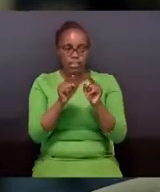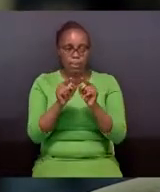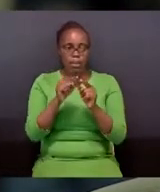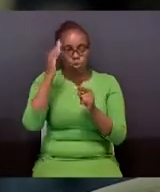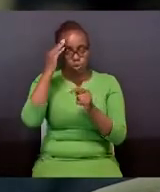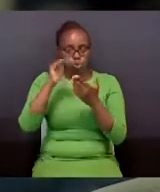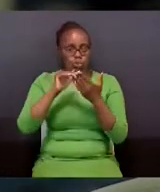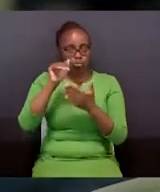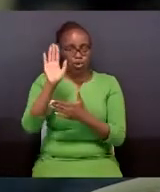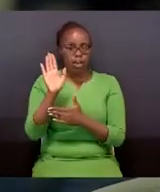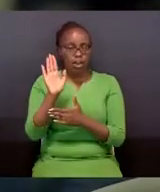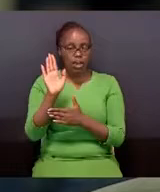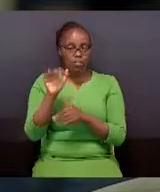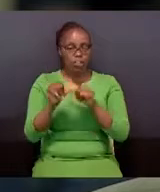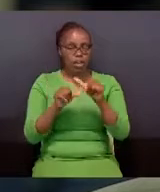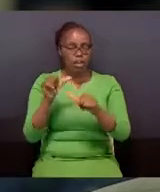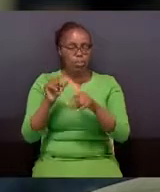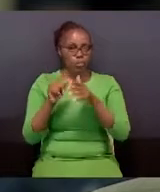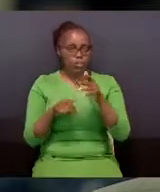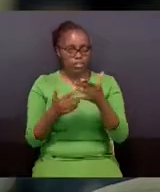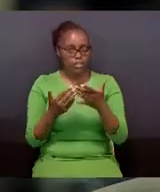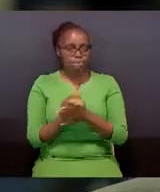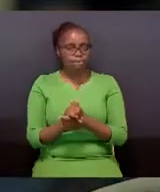more about